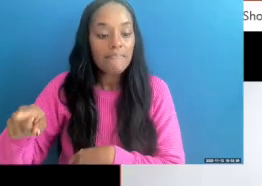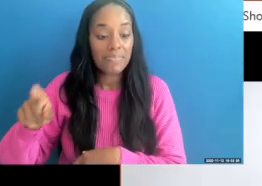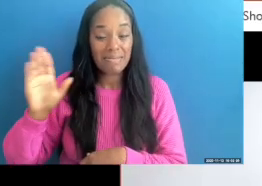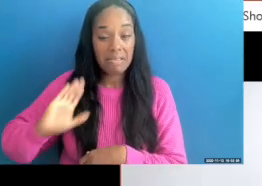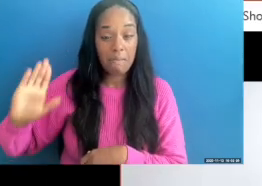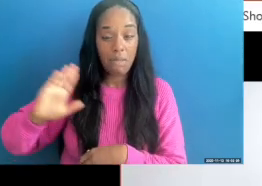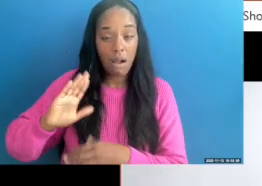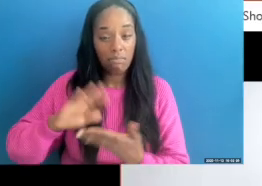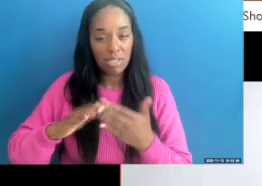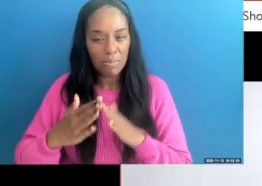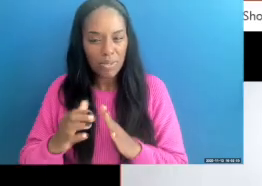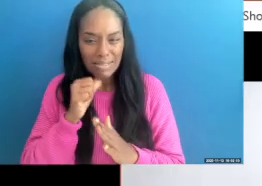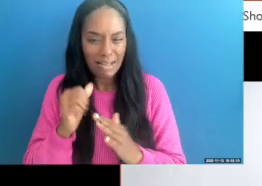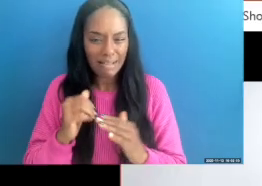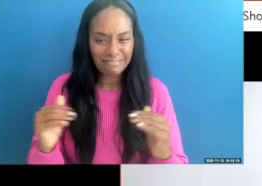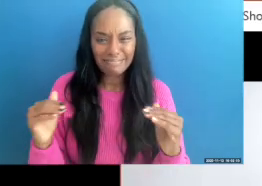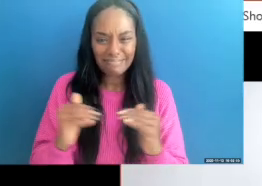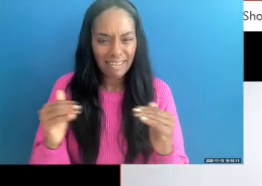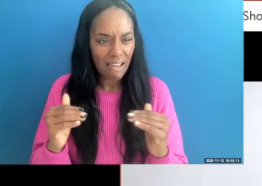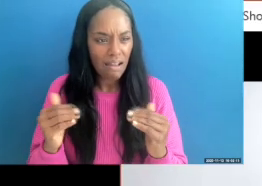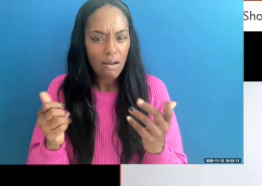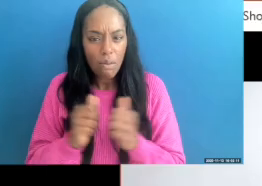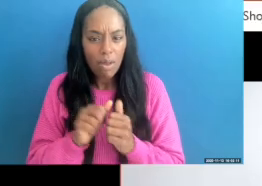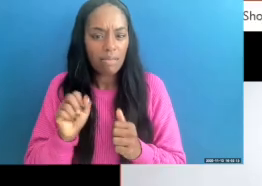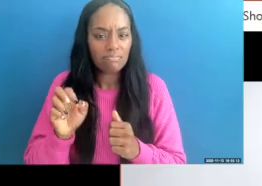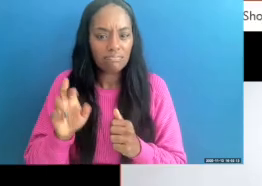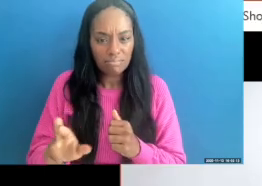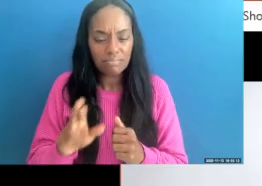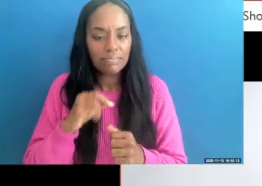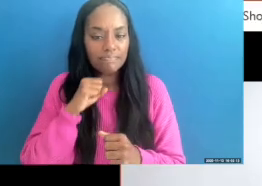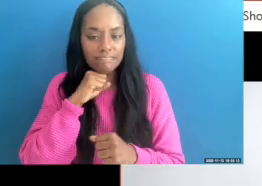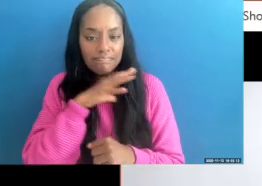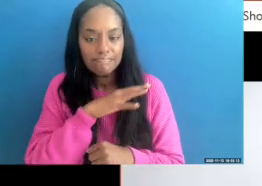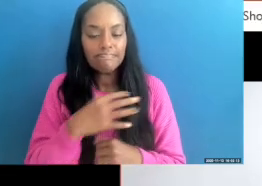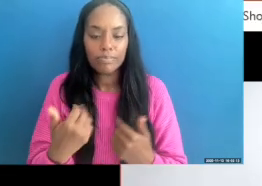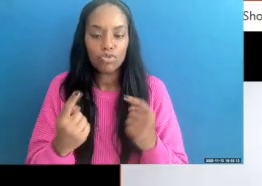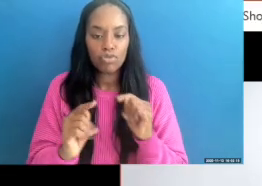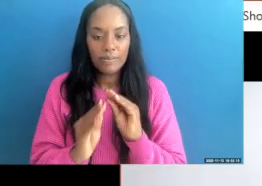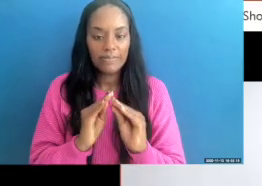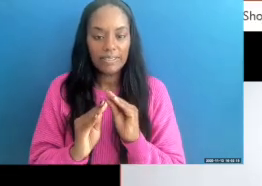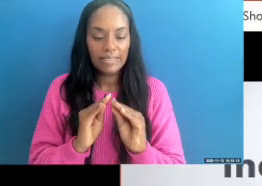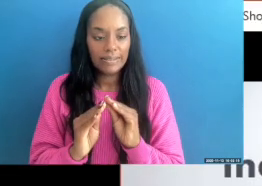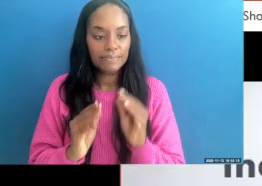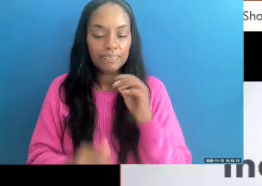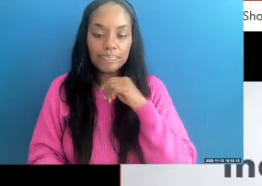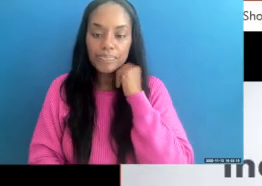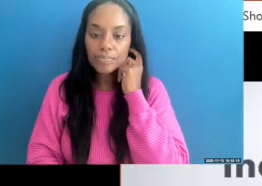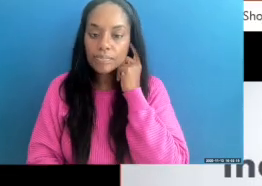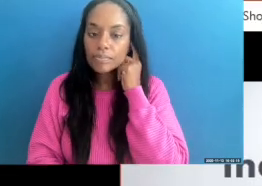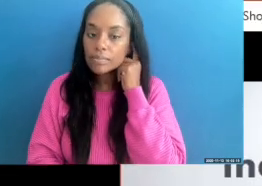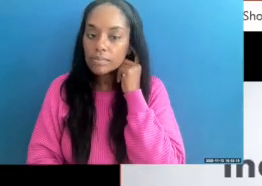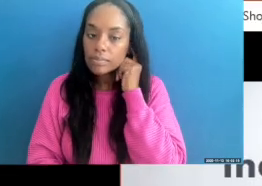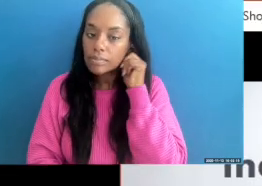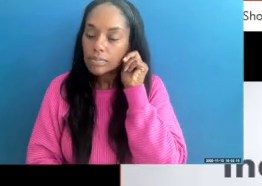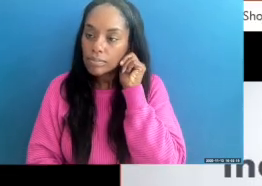in communities that have been treated unfairly when it comes to pollution and transportation. Next slide, please.